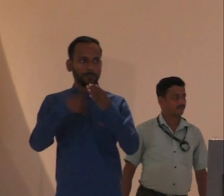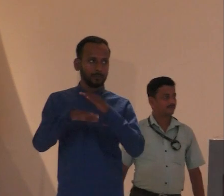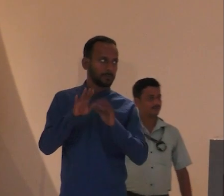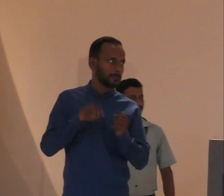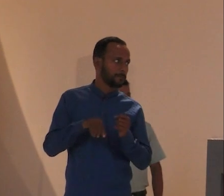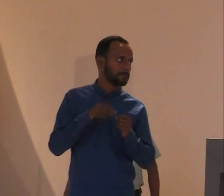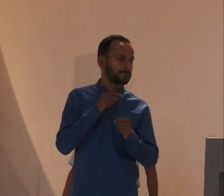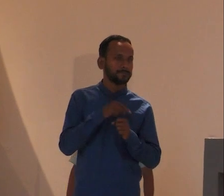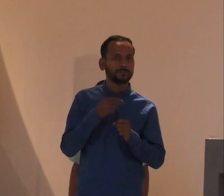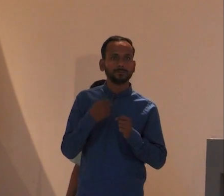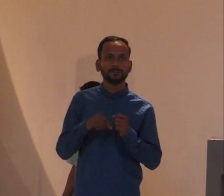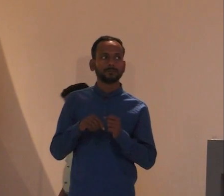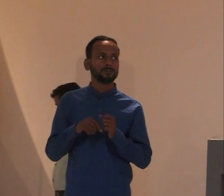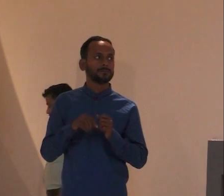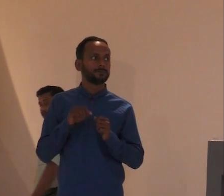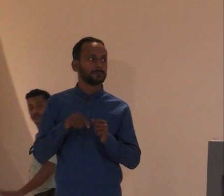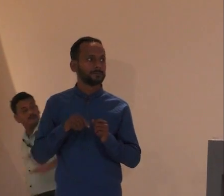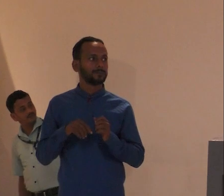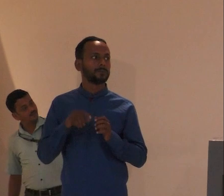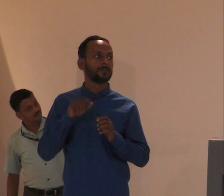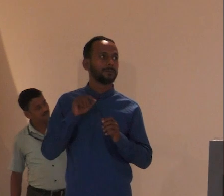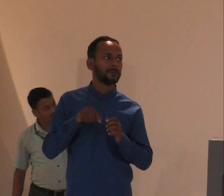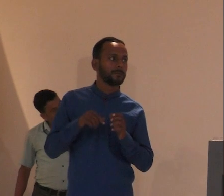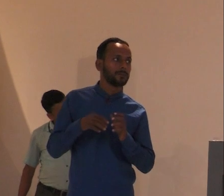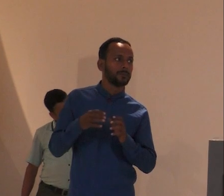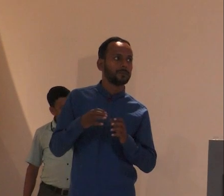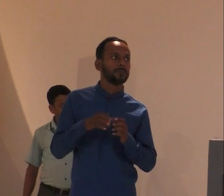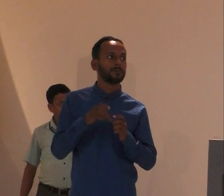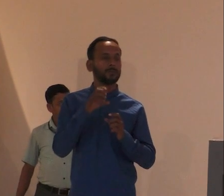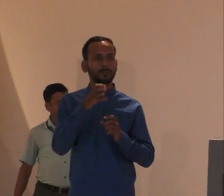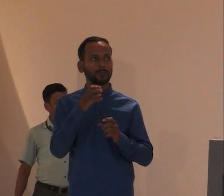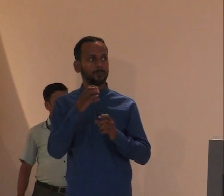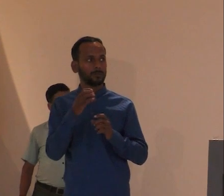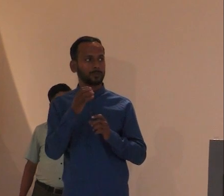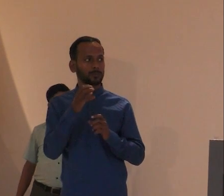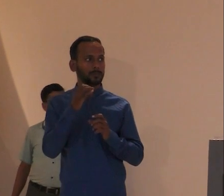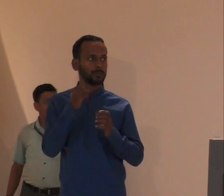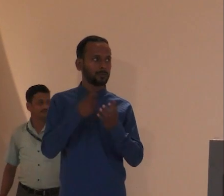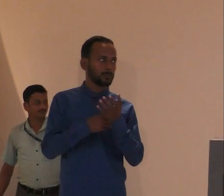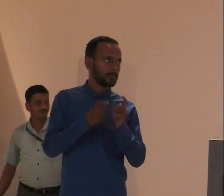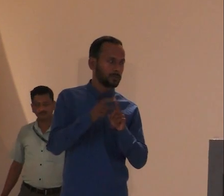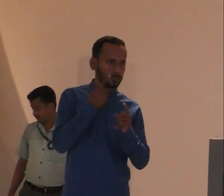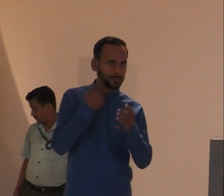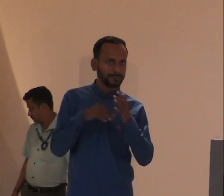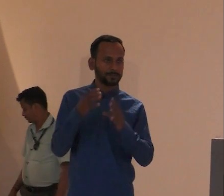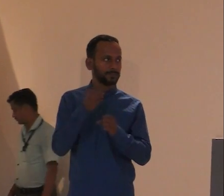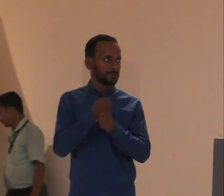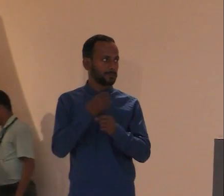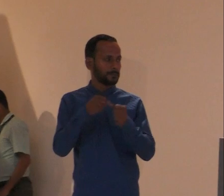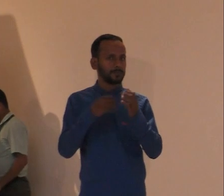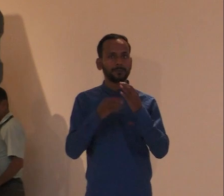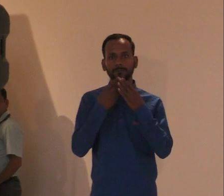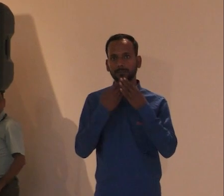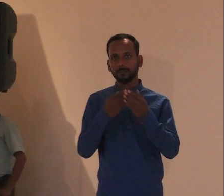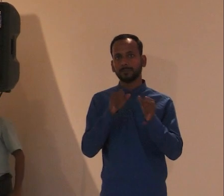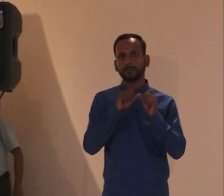2006-2007. She's coordinated several museum projects and curated experiences and heritage walks in Old Goa. Thank